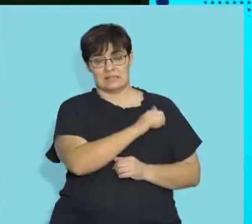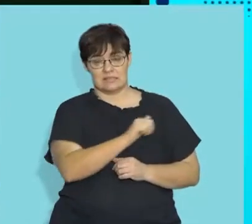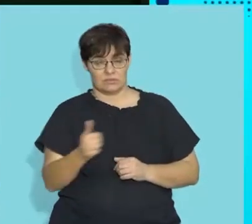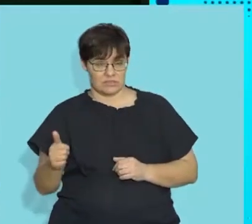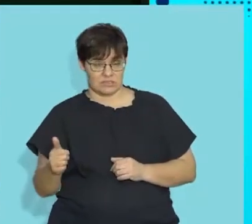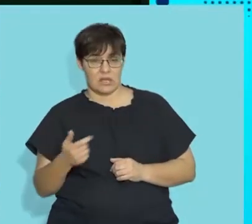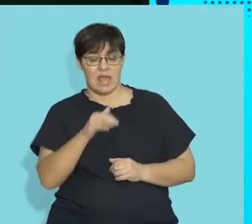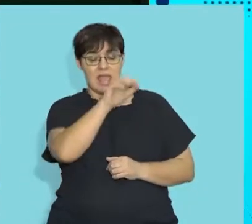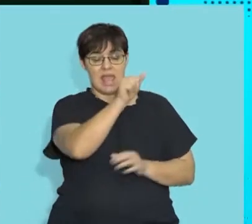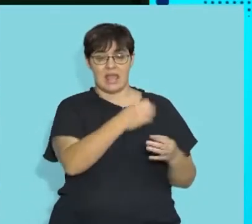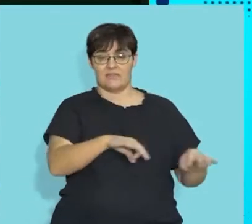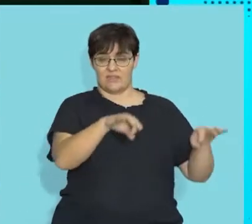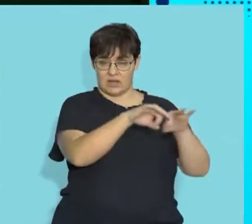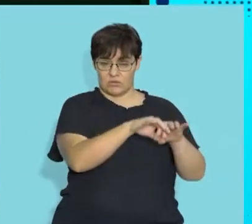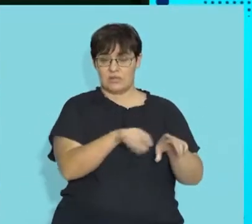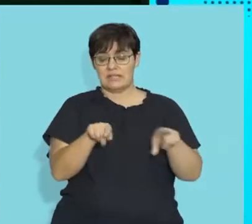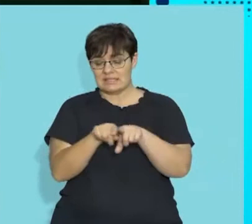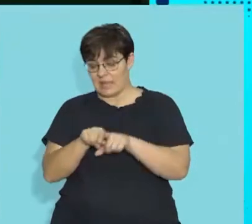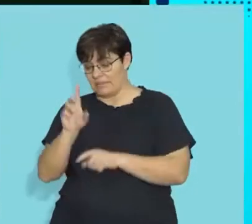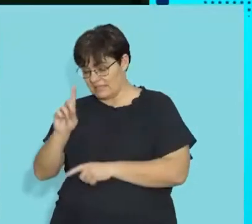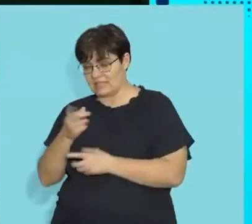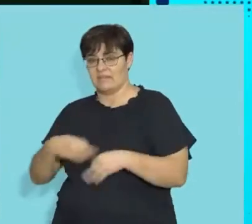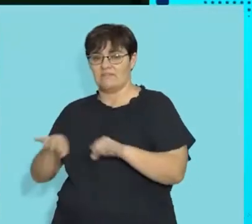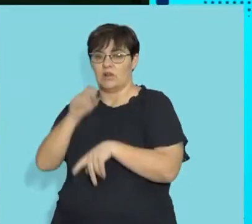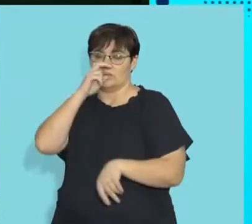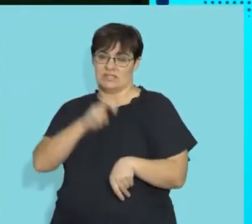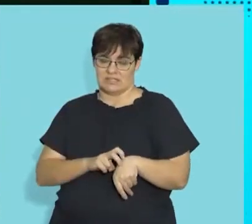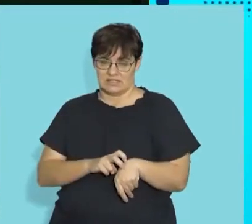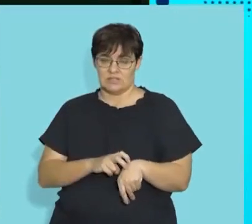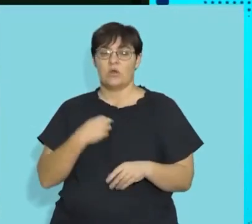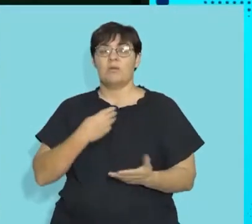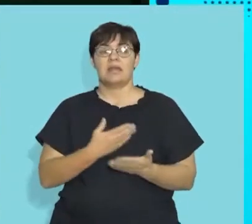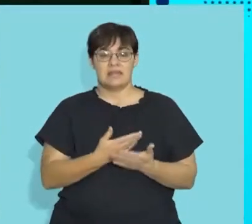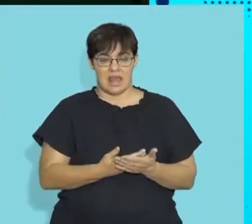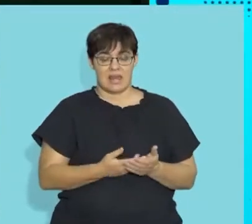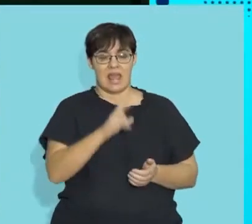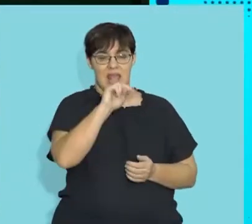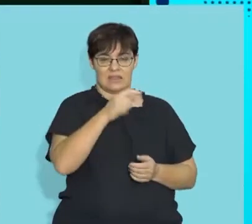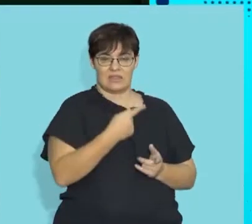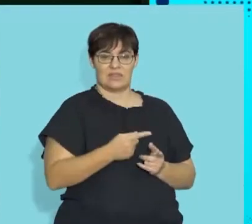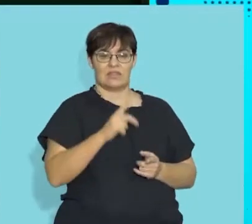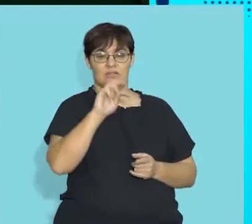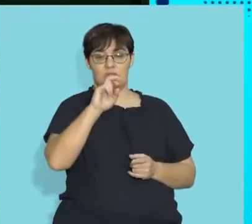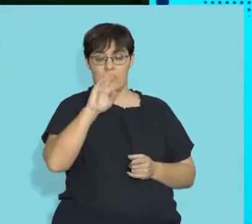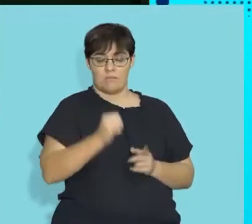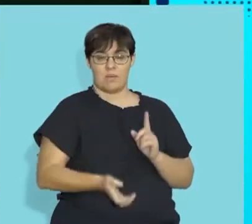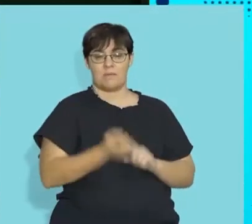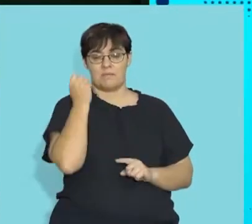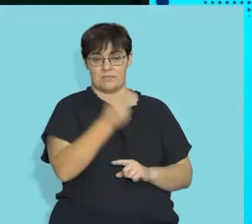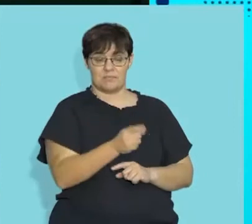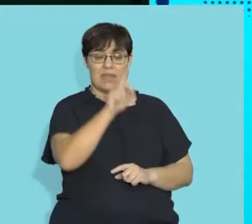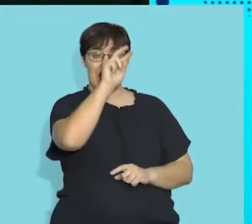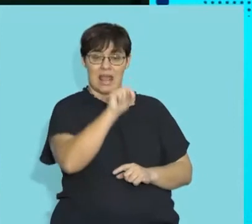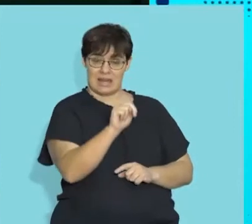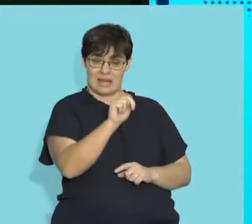I need to have my A value and my D value in order to find my nth term. If I have